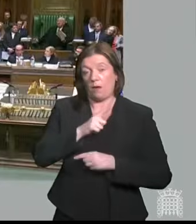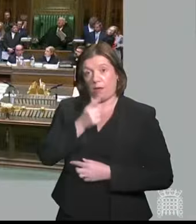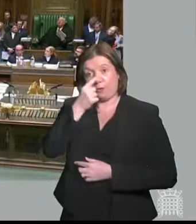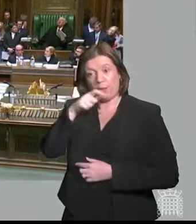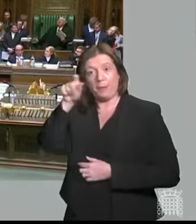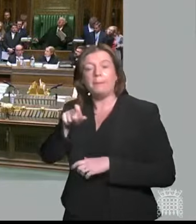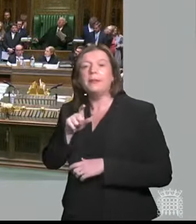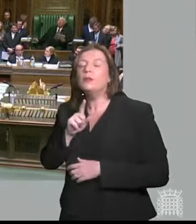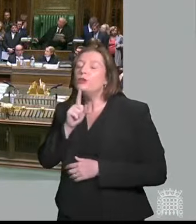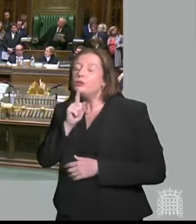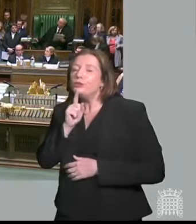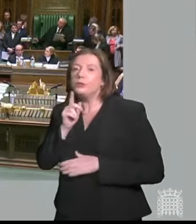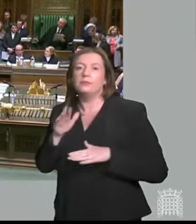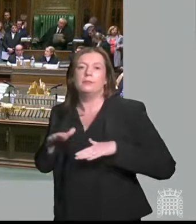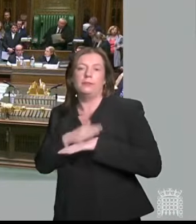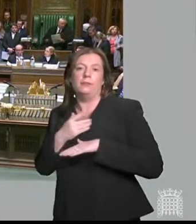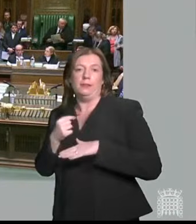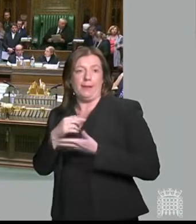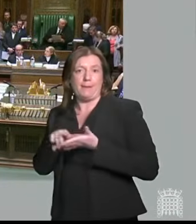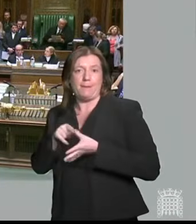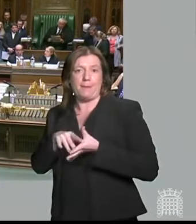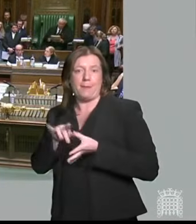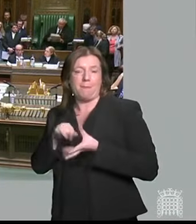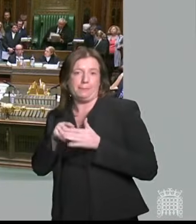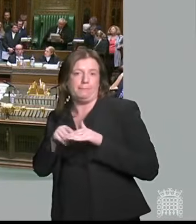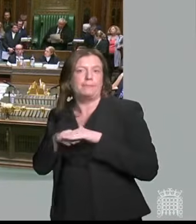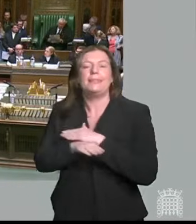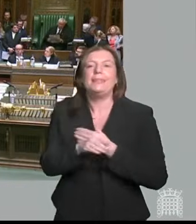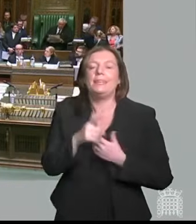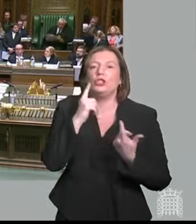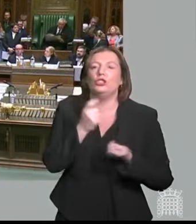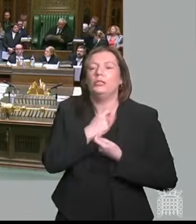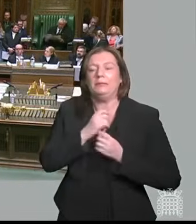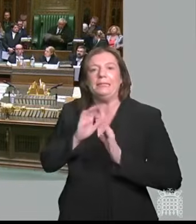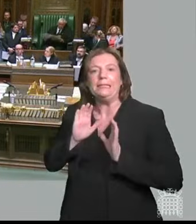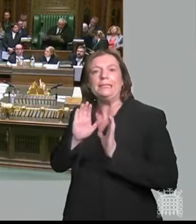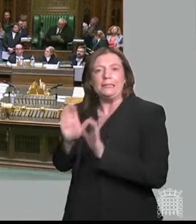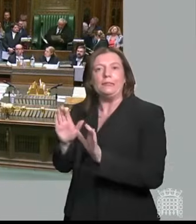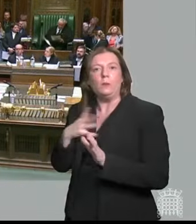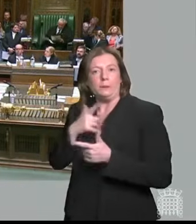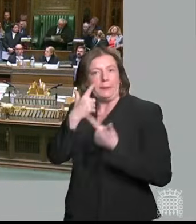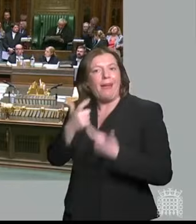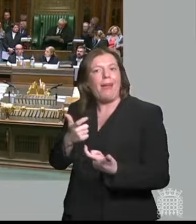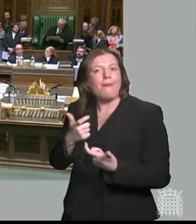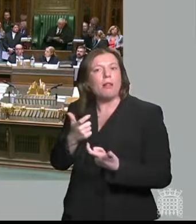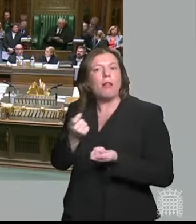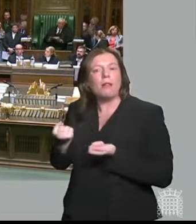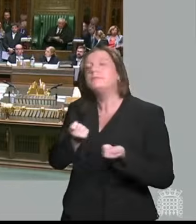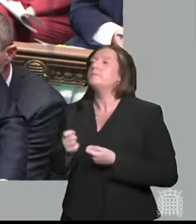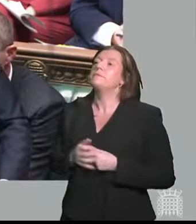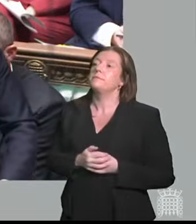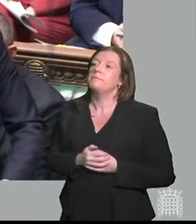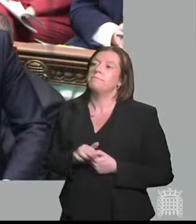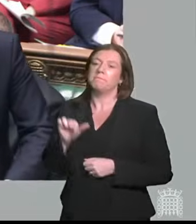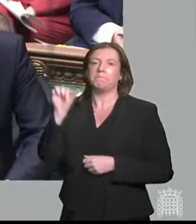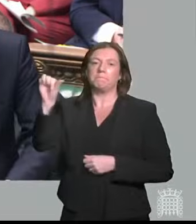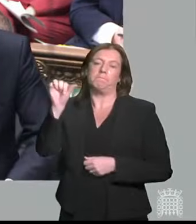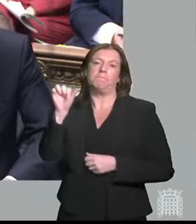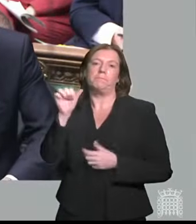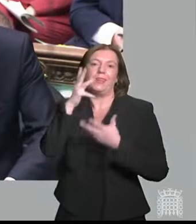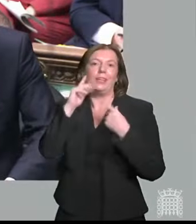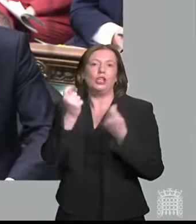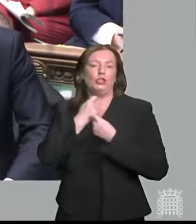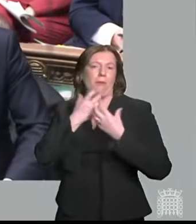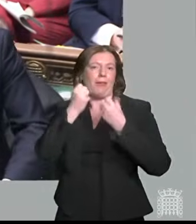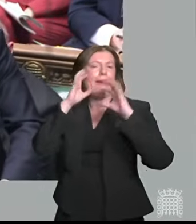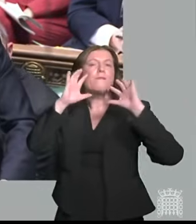disguise? Good question. Mr. Speaker, my honourable friend raises an excellent point about the concerns of the